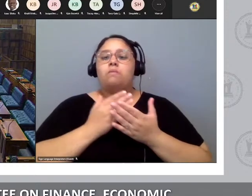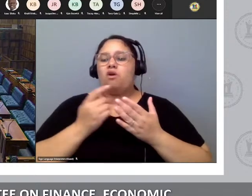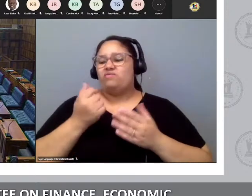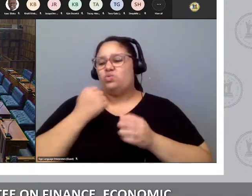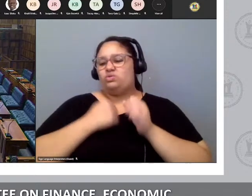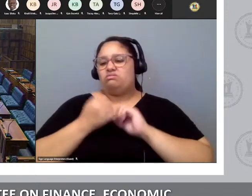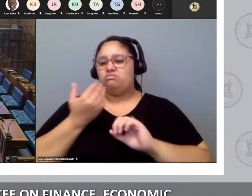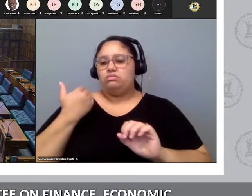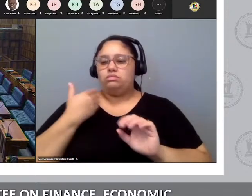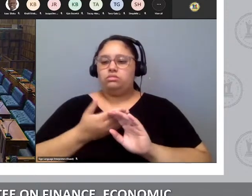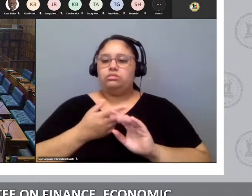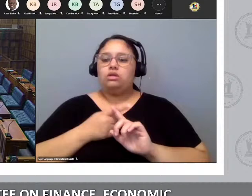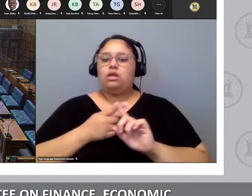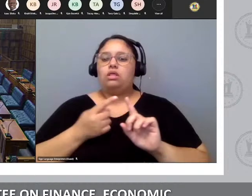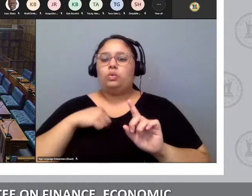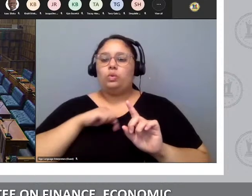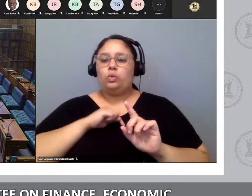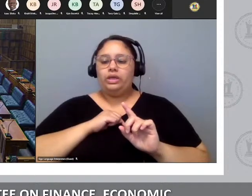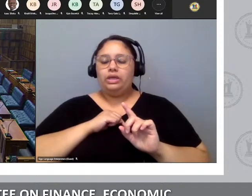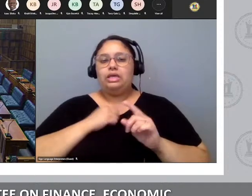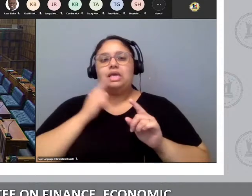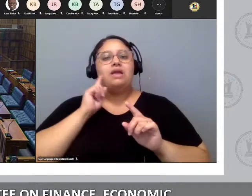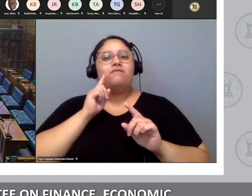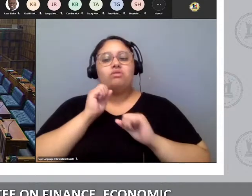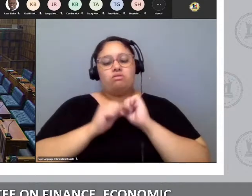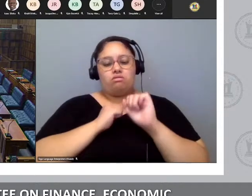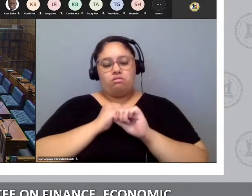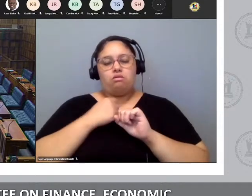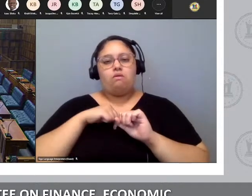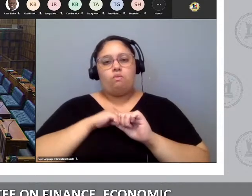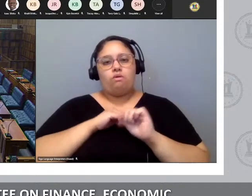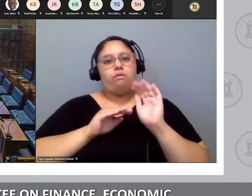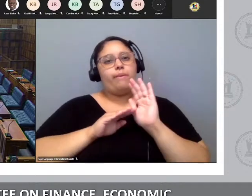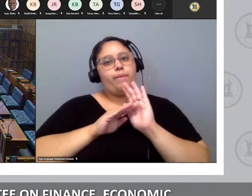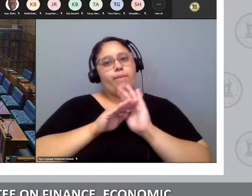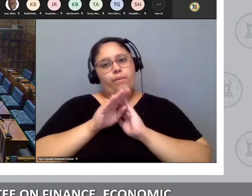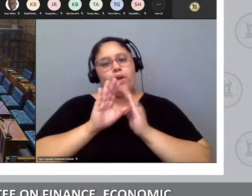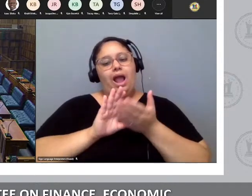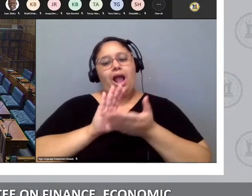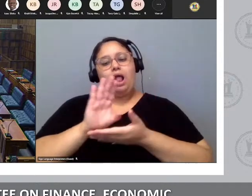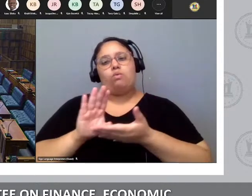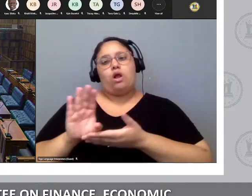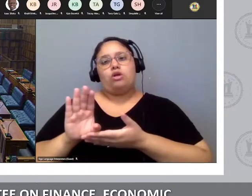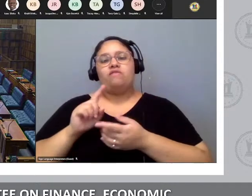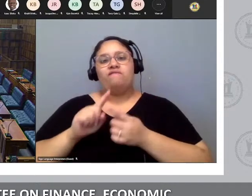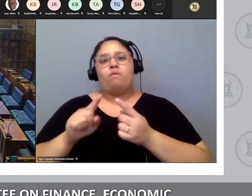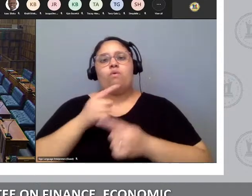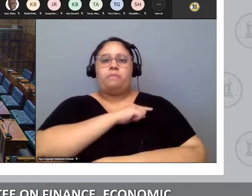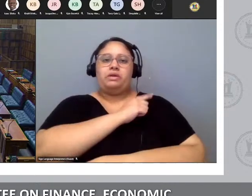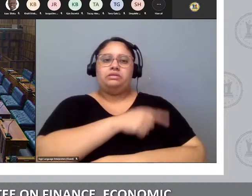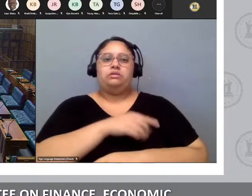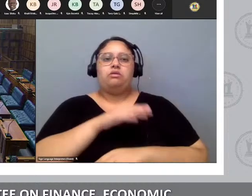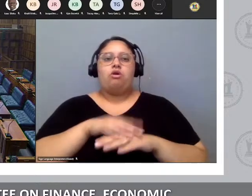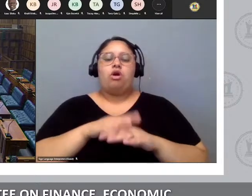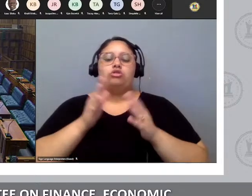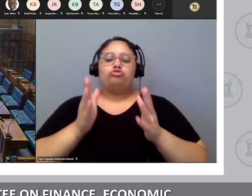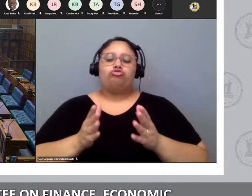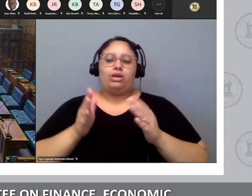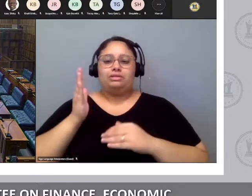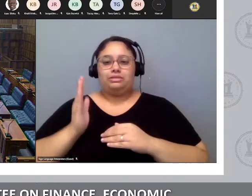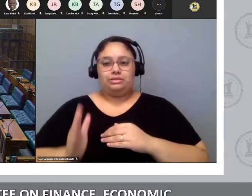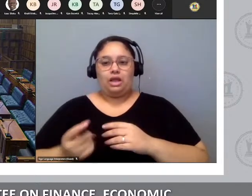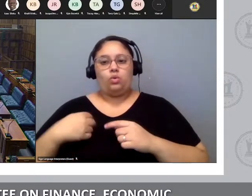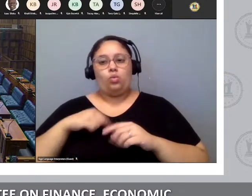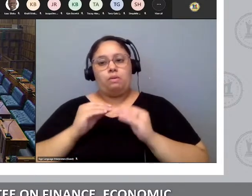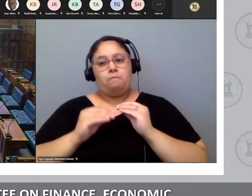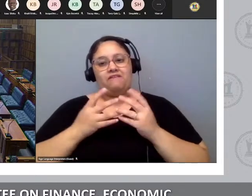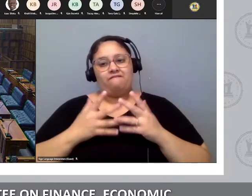years um that we've each year we've been increasing the allocation of capacity on the RO side that we have